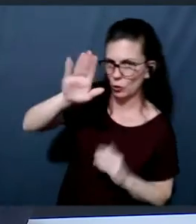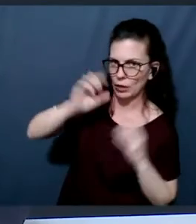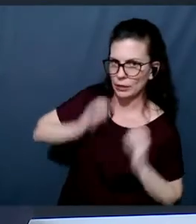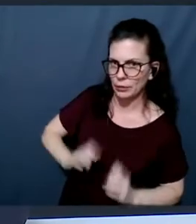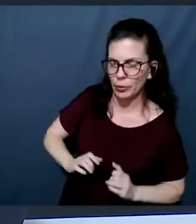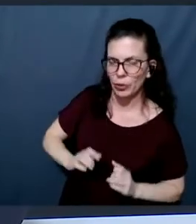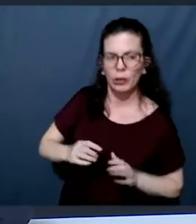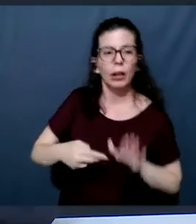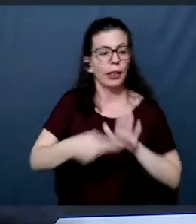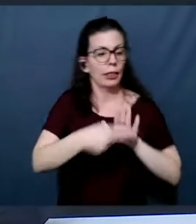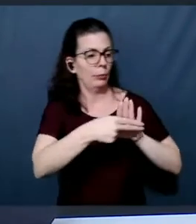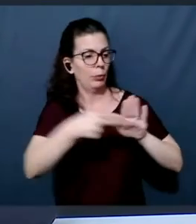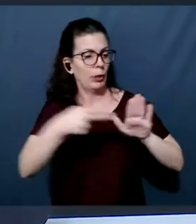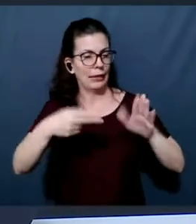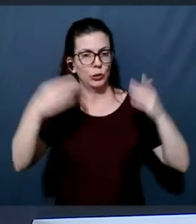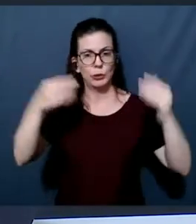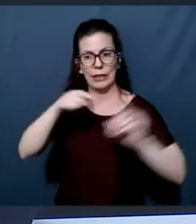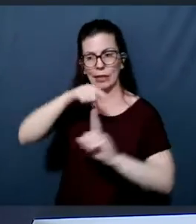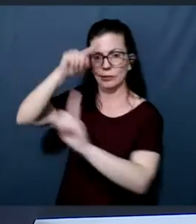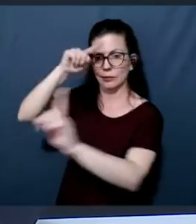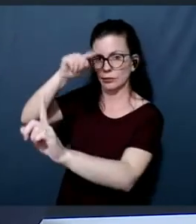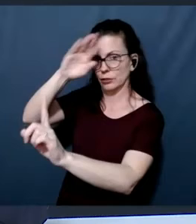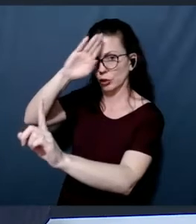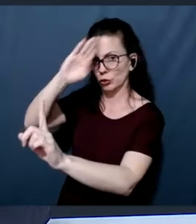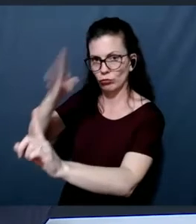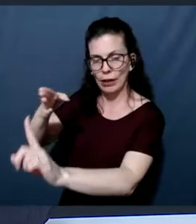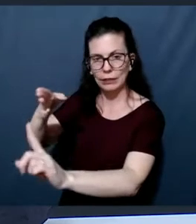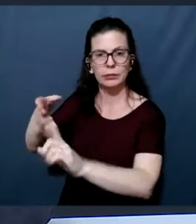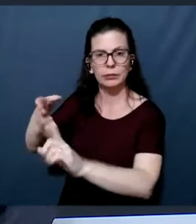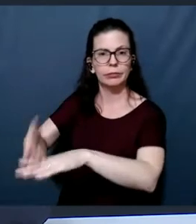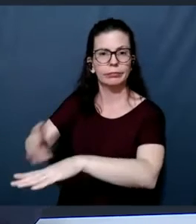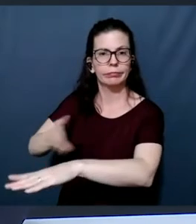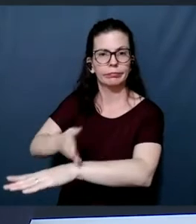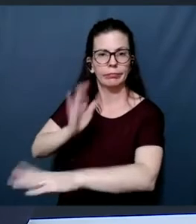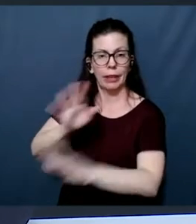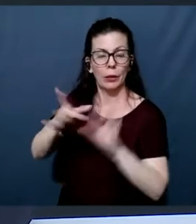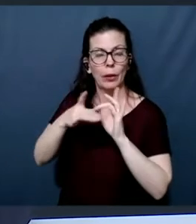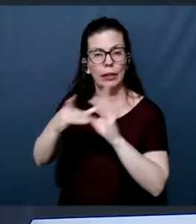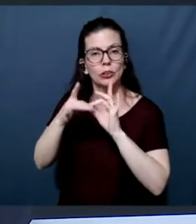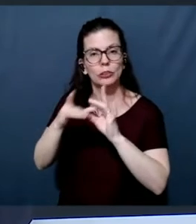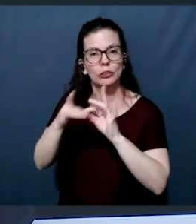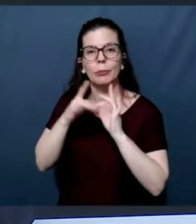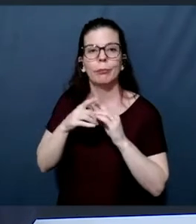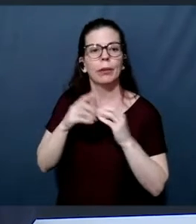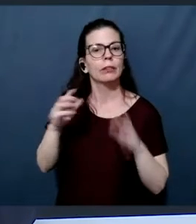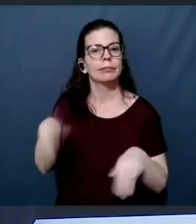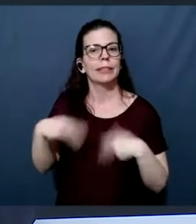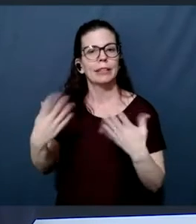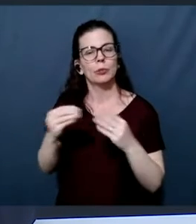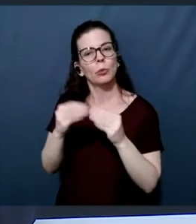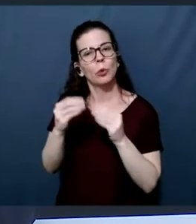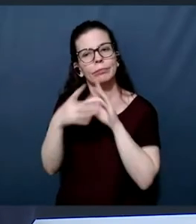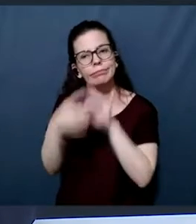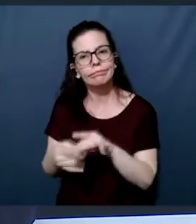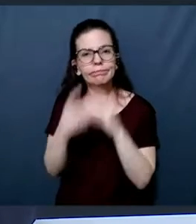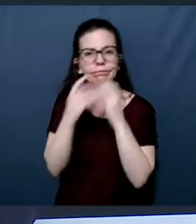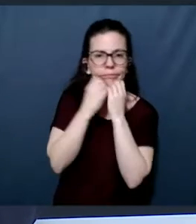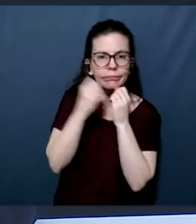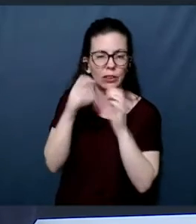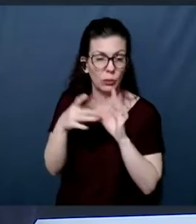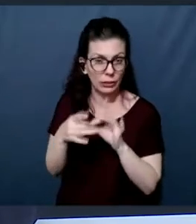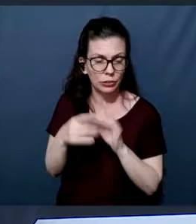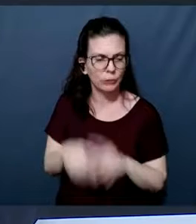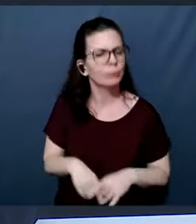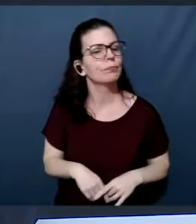sell direct to the end customer, build that relationship, and start to deliver a more meaningful relationship. Okay, and so is